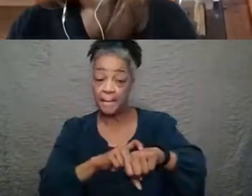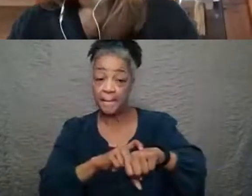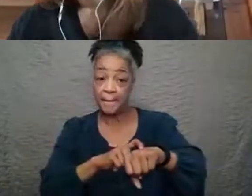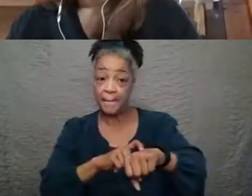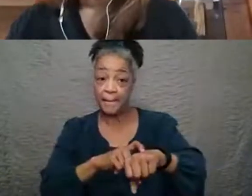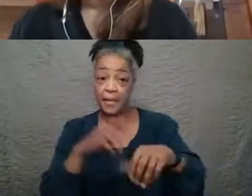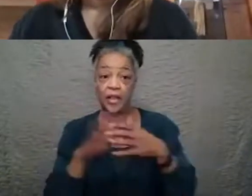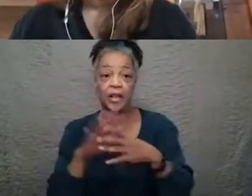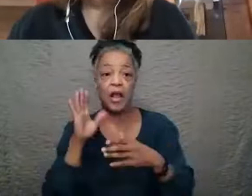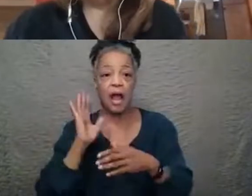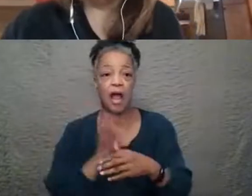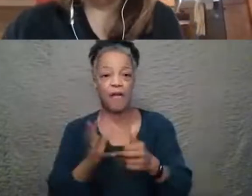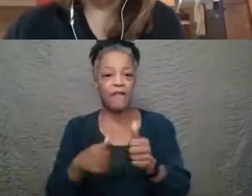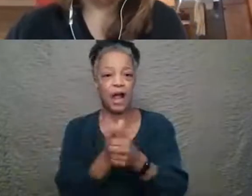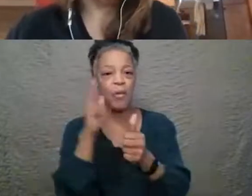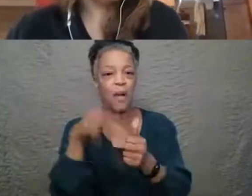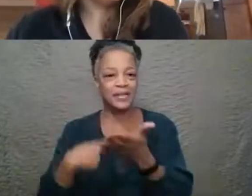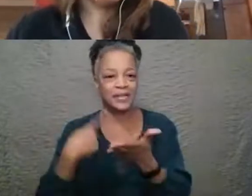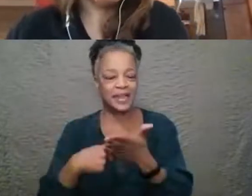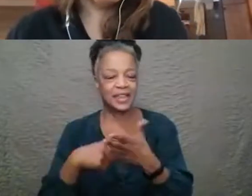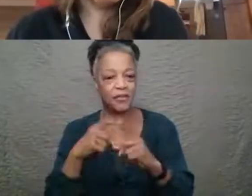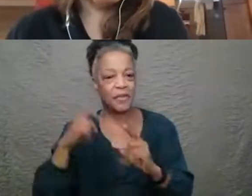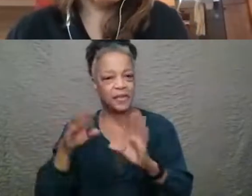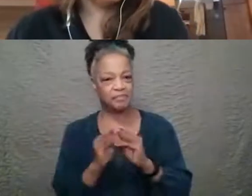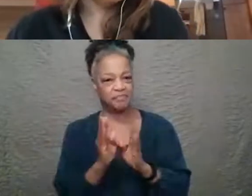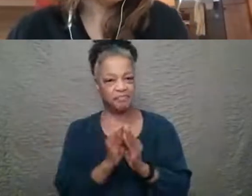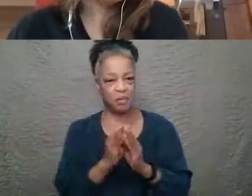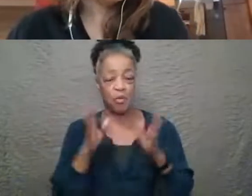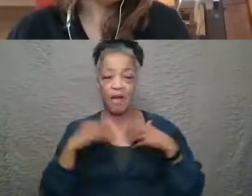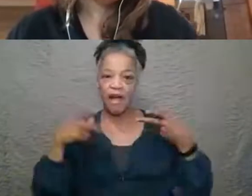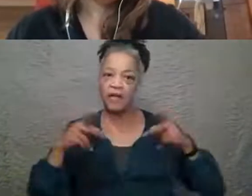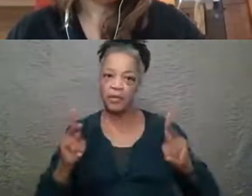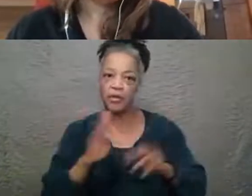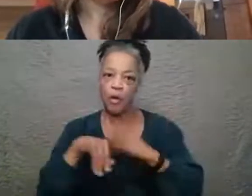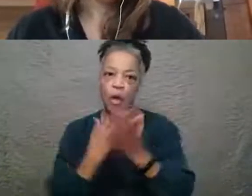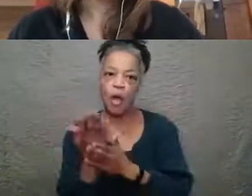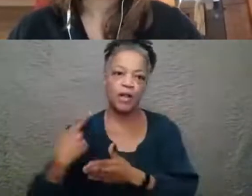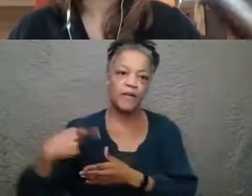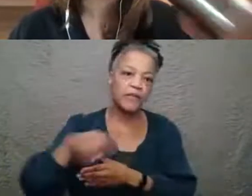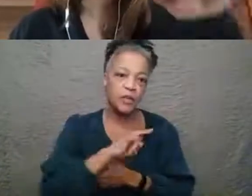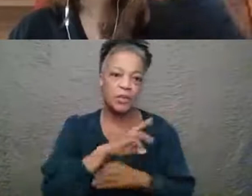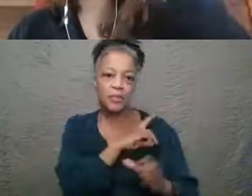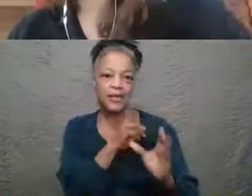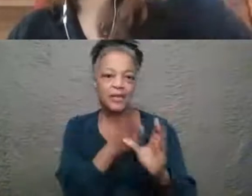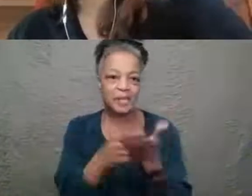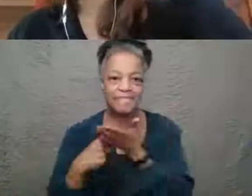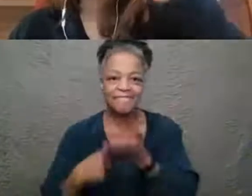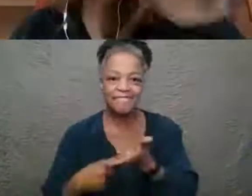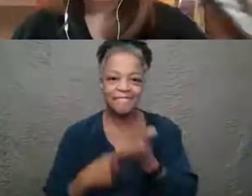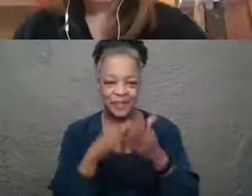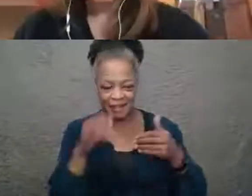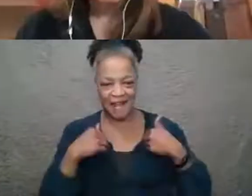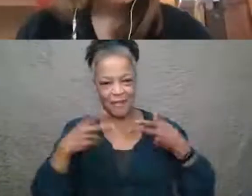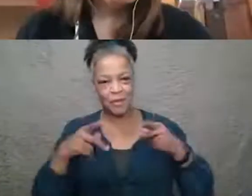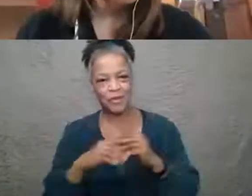our follow-up discussion. And so we will have a chance for all of you who participated in the call who didn't have a chance to